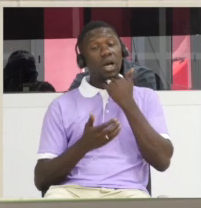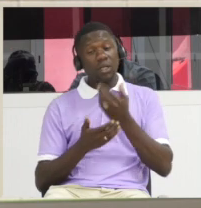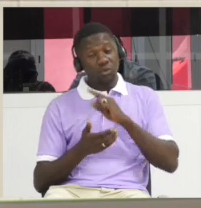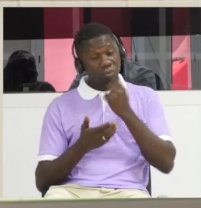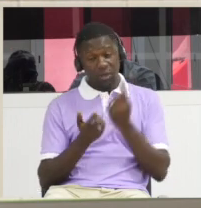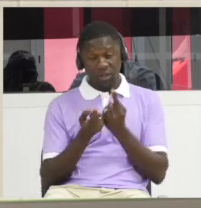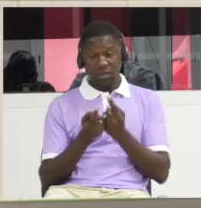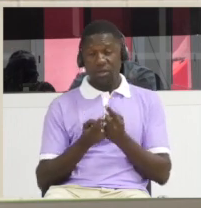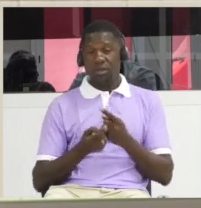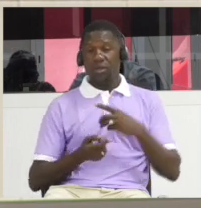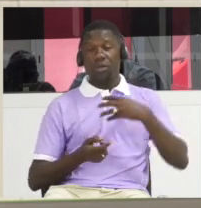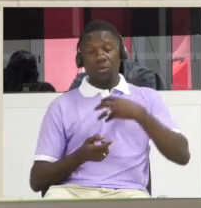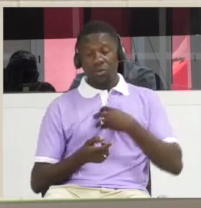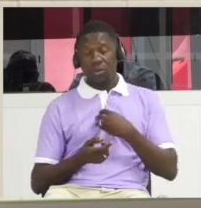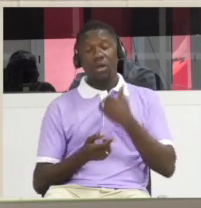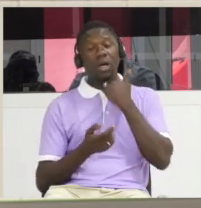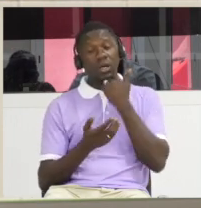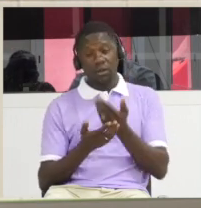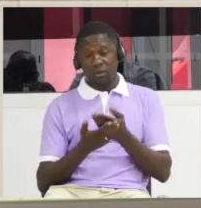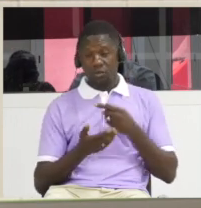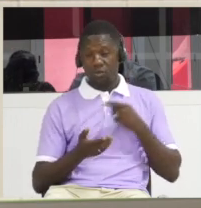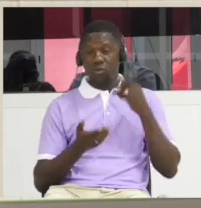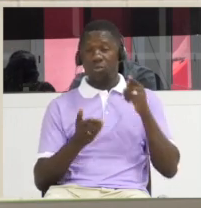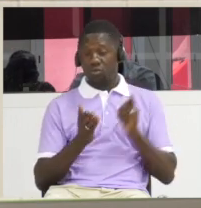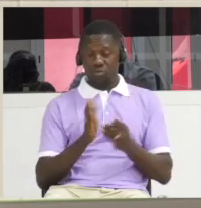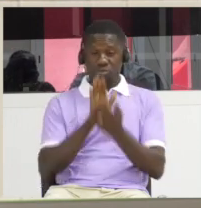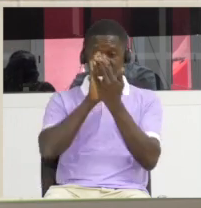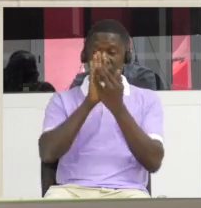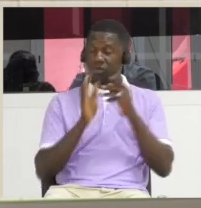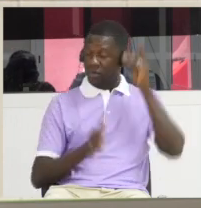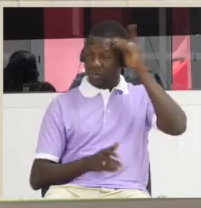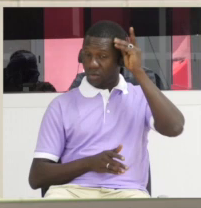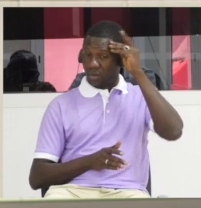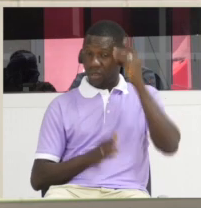demands they want to put before the political leadership.